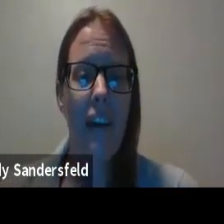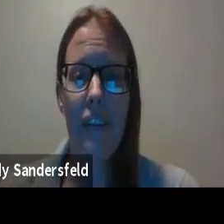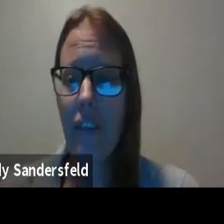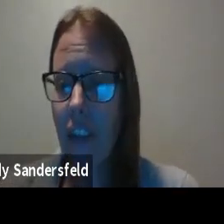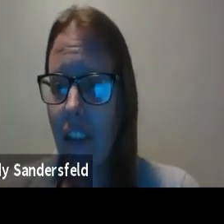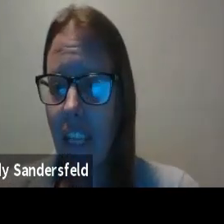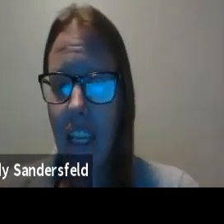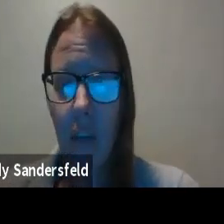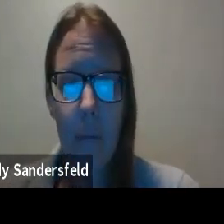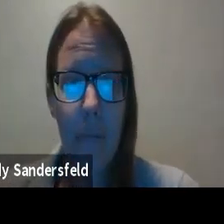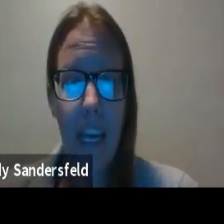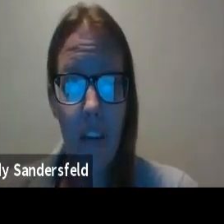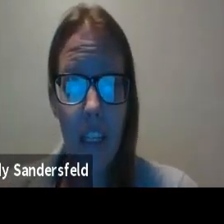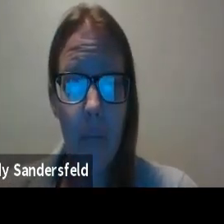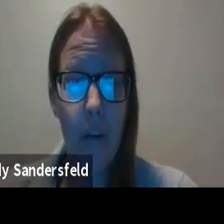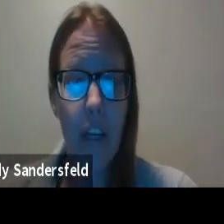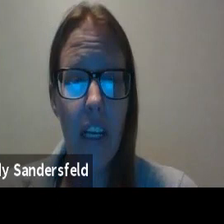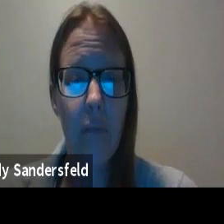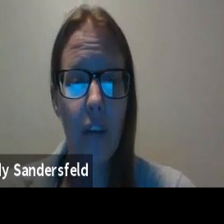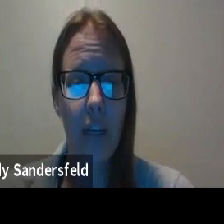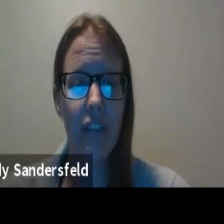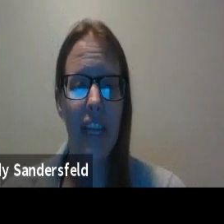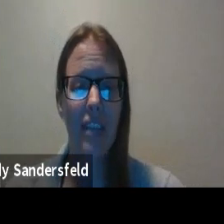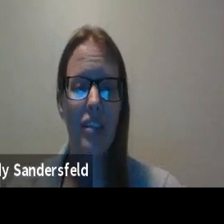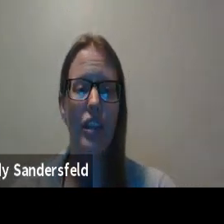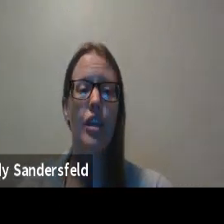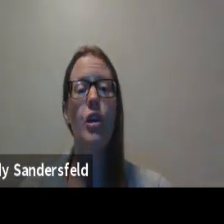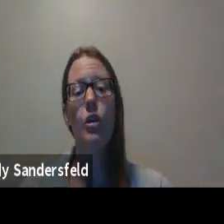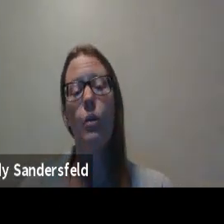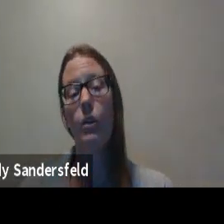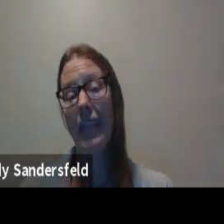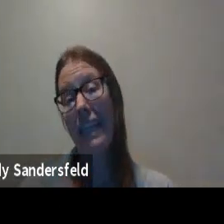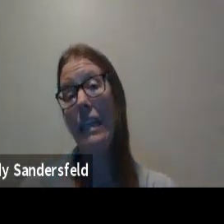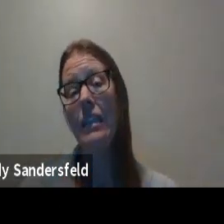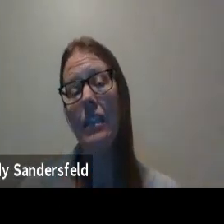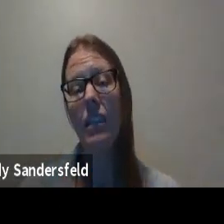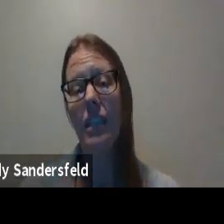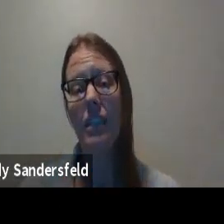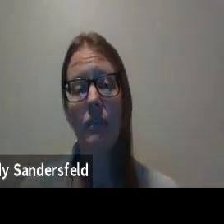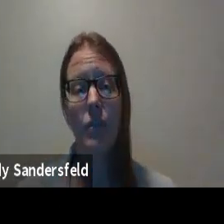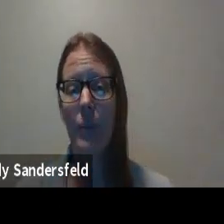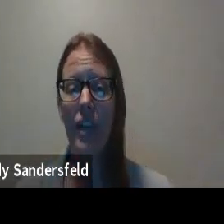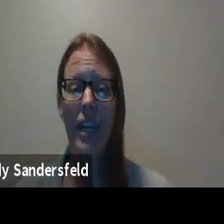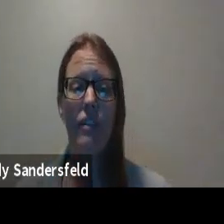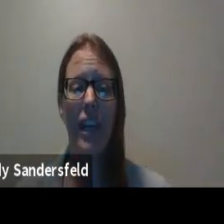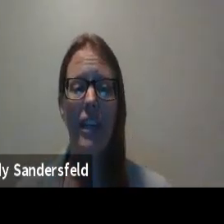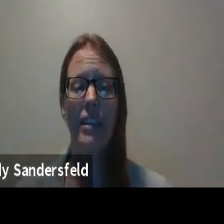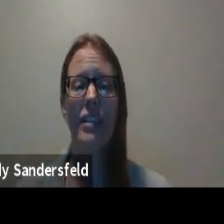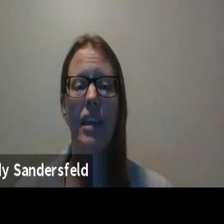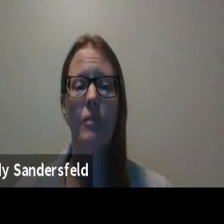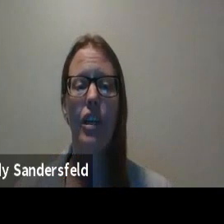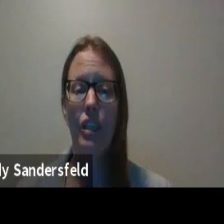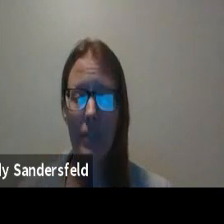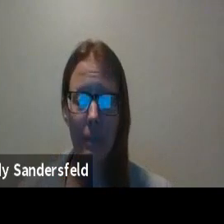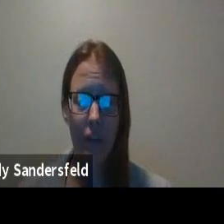also have the Women Be Healthy program, colorectal cancer, Walk with Ease is in full swing right now,